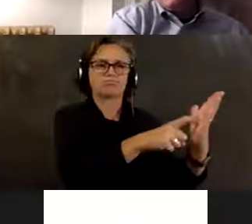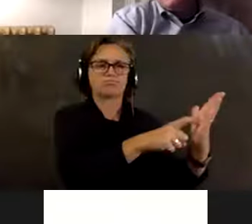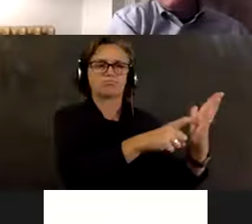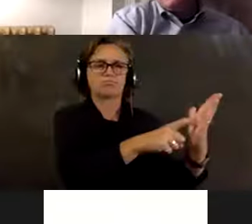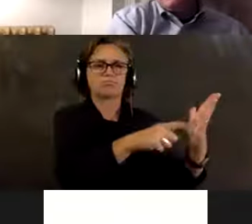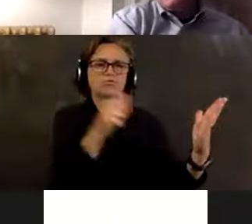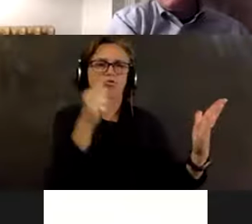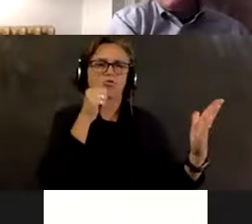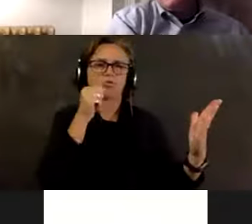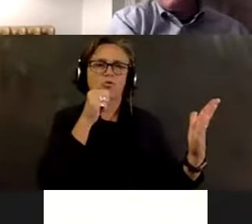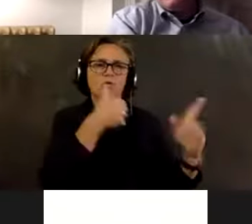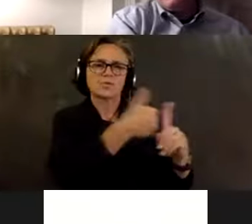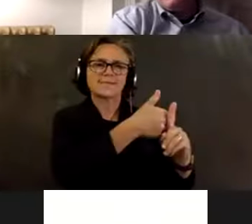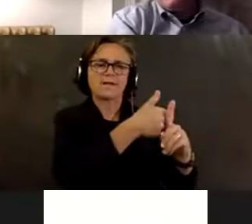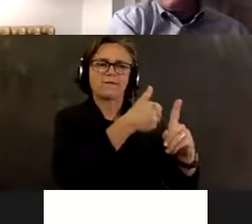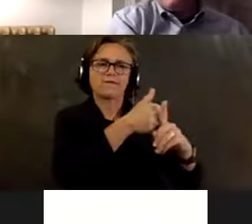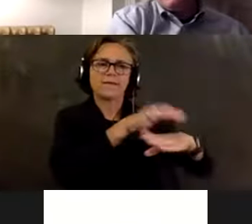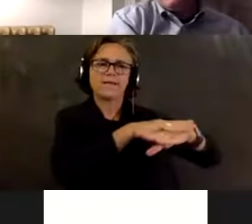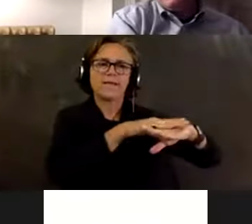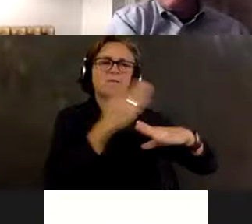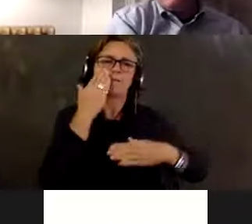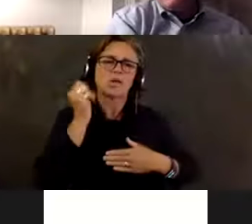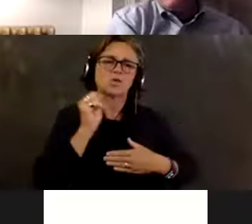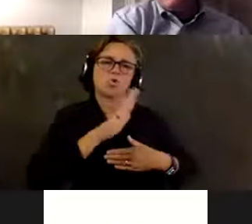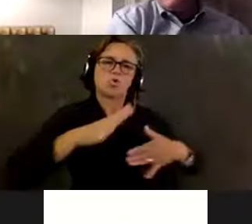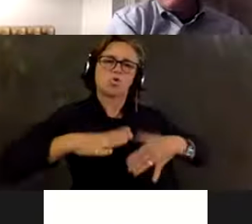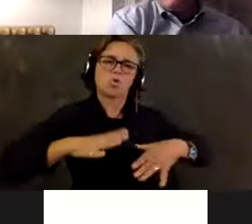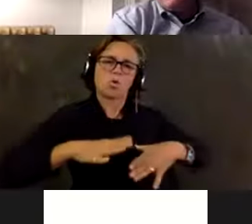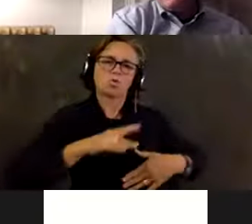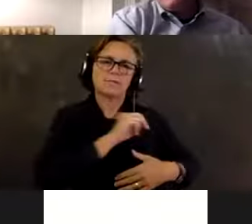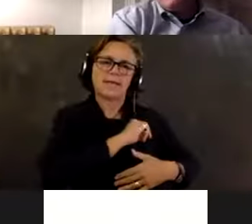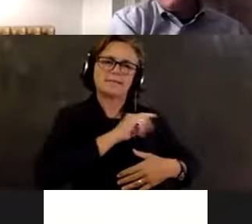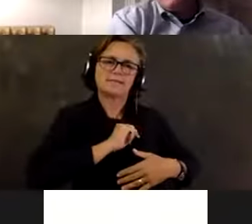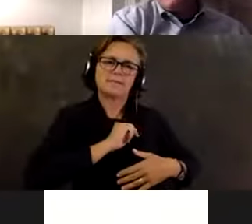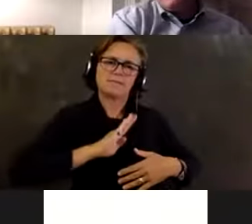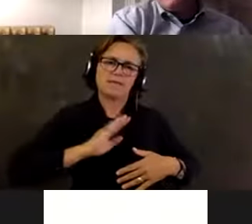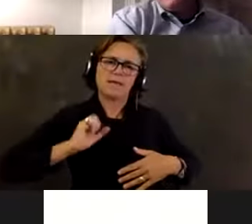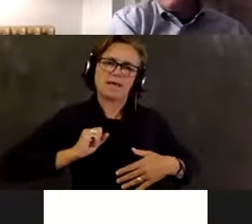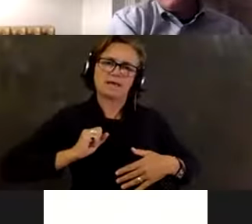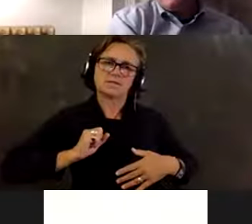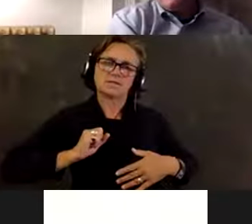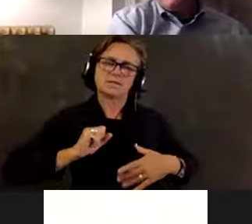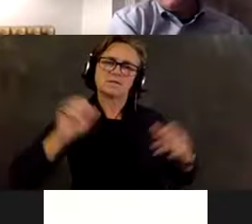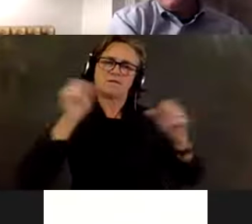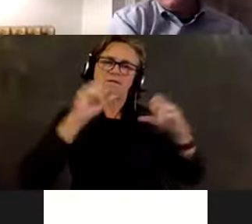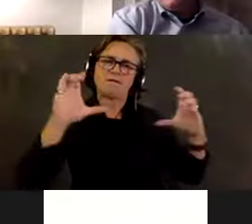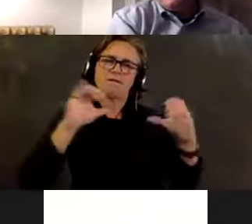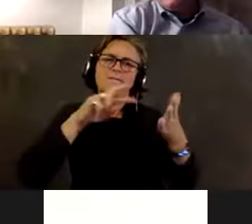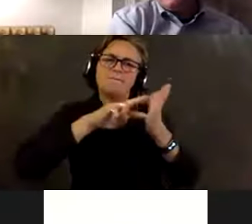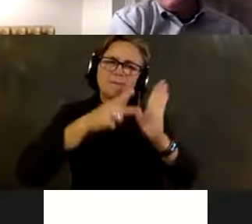Native American because she's wearing authentic clothes. It's a sweatshirt, and Native